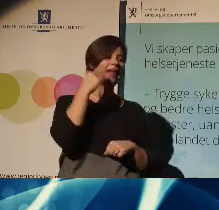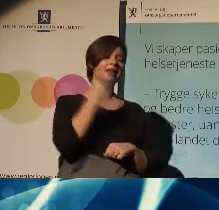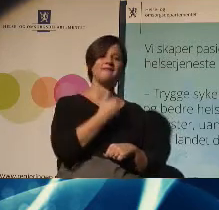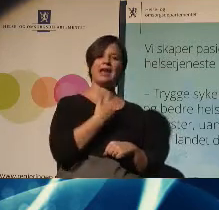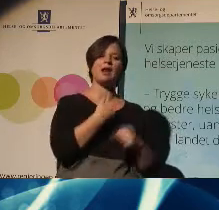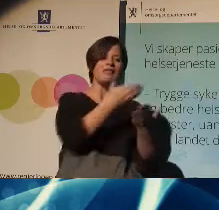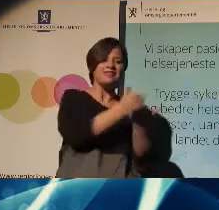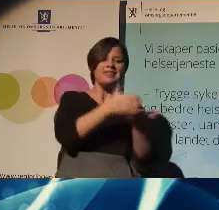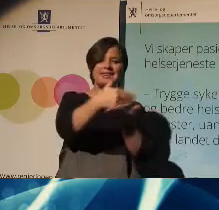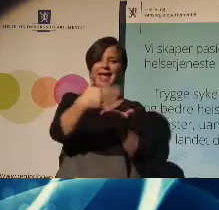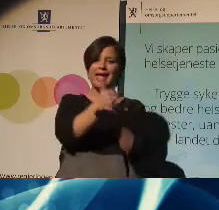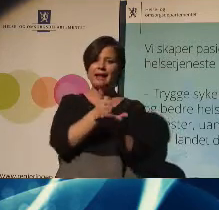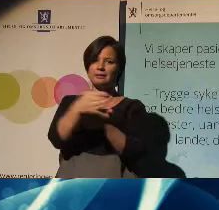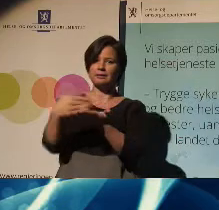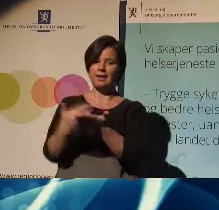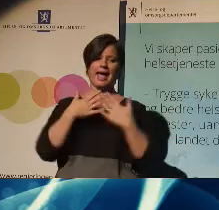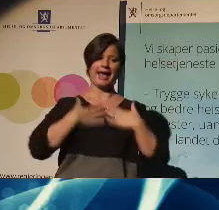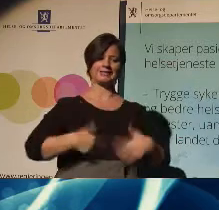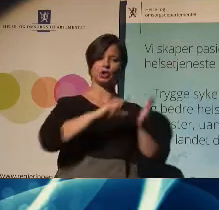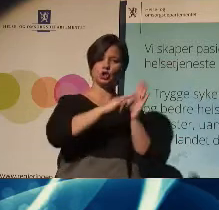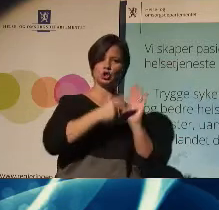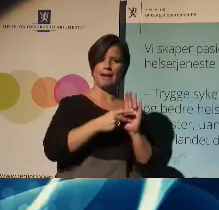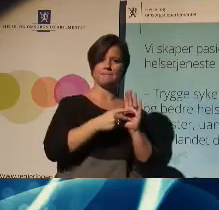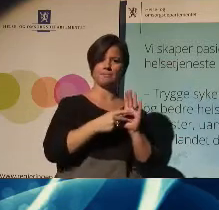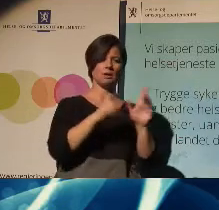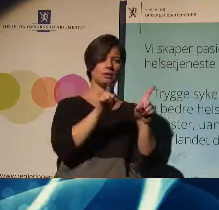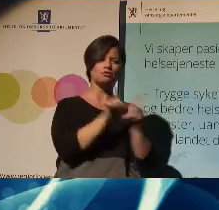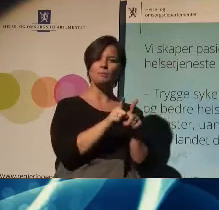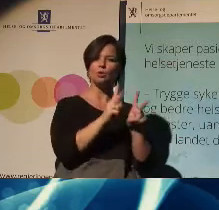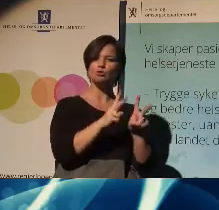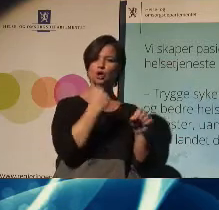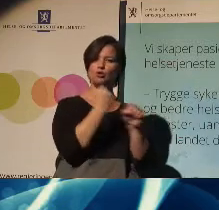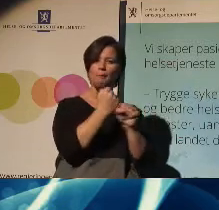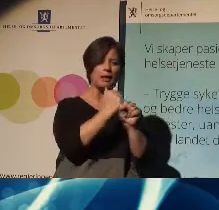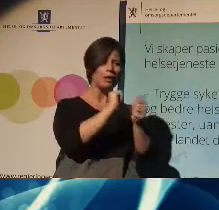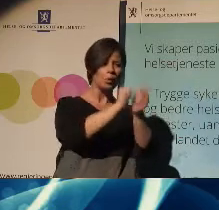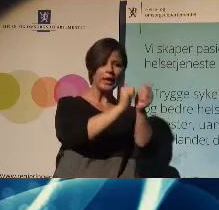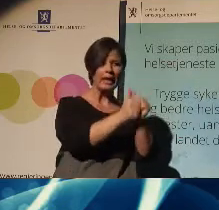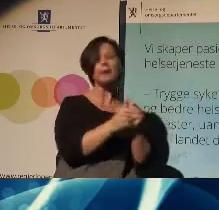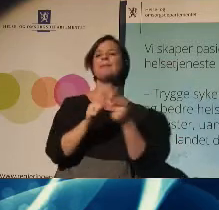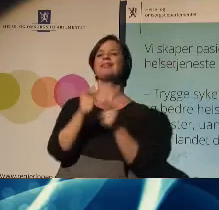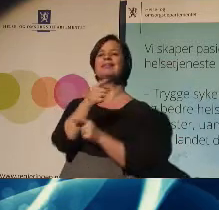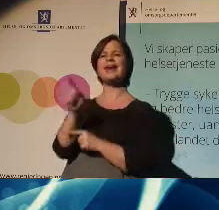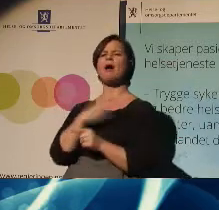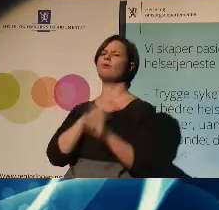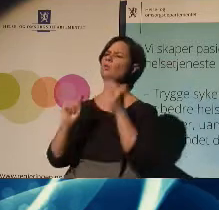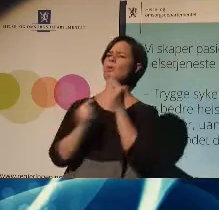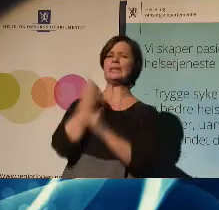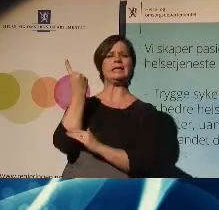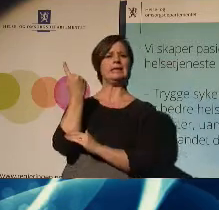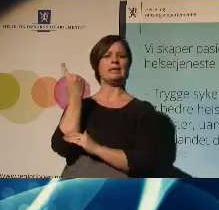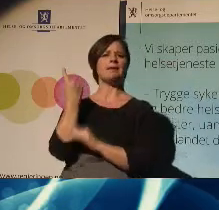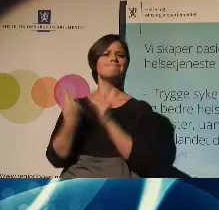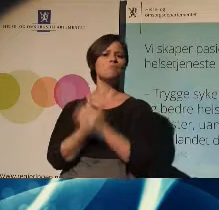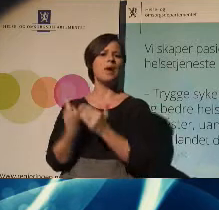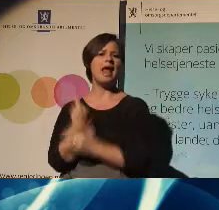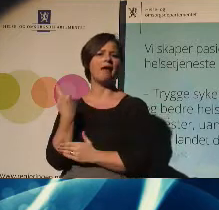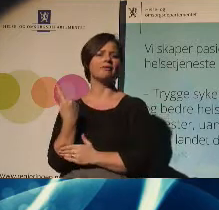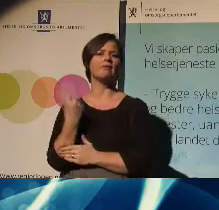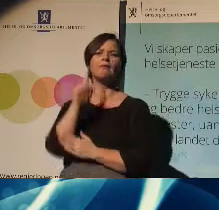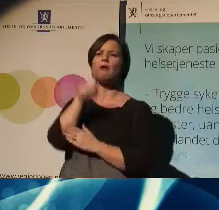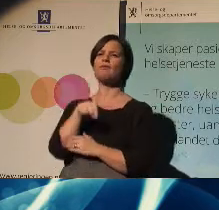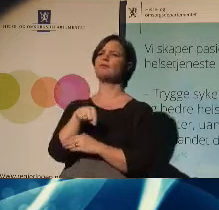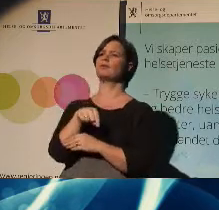with multiple payers who are in competition. You are in a unique position to use whatever we